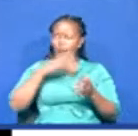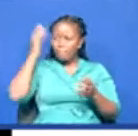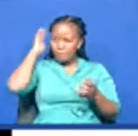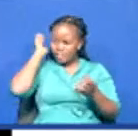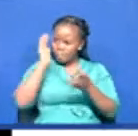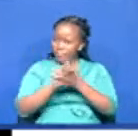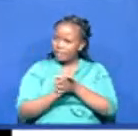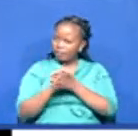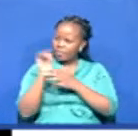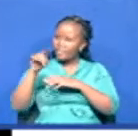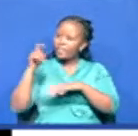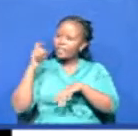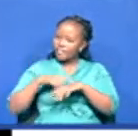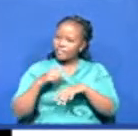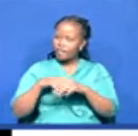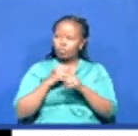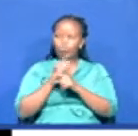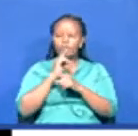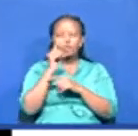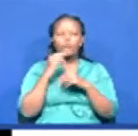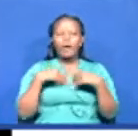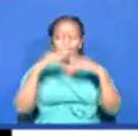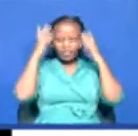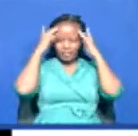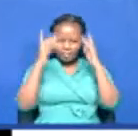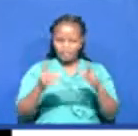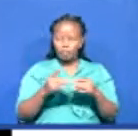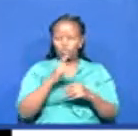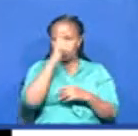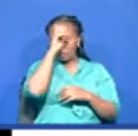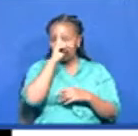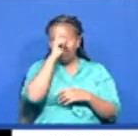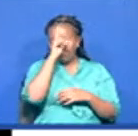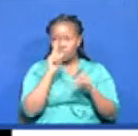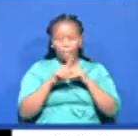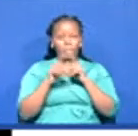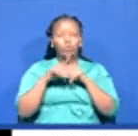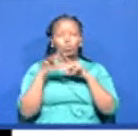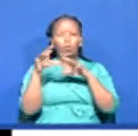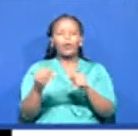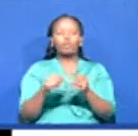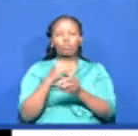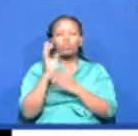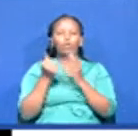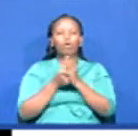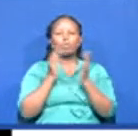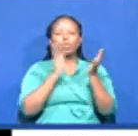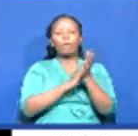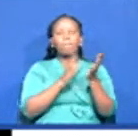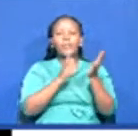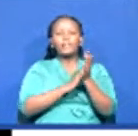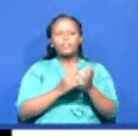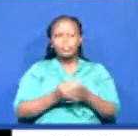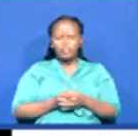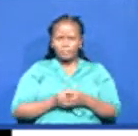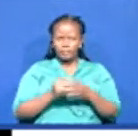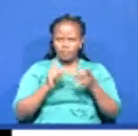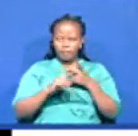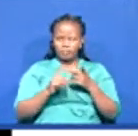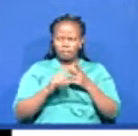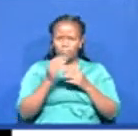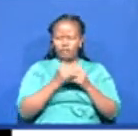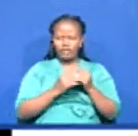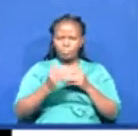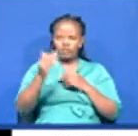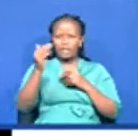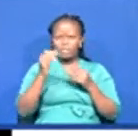take this bold move and actually adopt recordation. Like I say, it will not be without pain and challenges. And